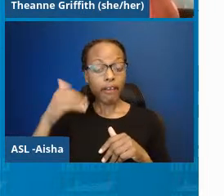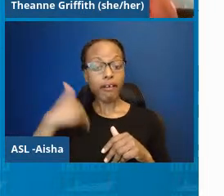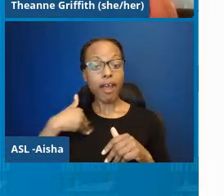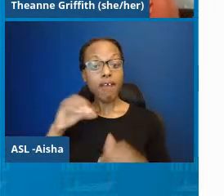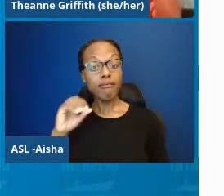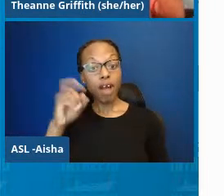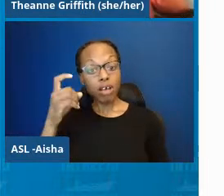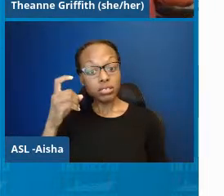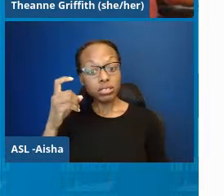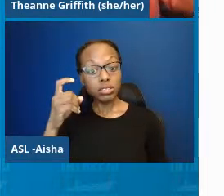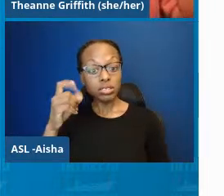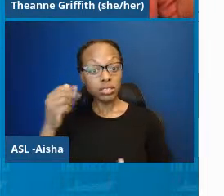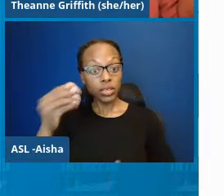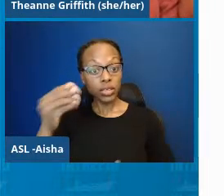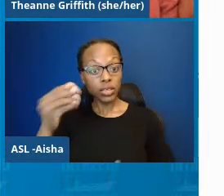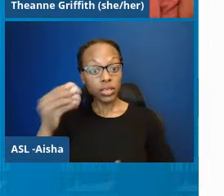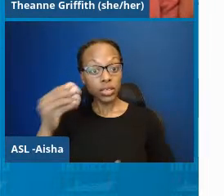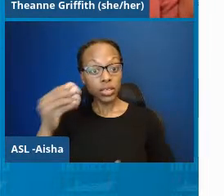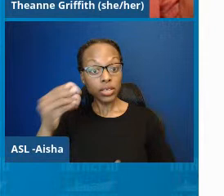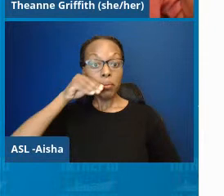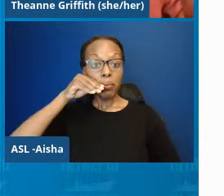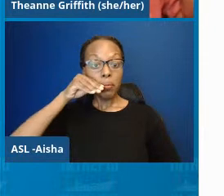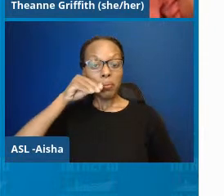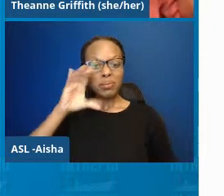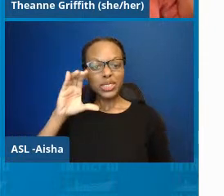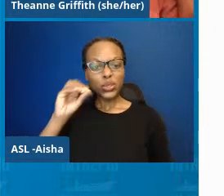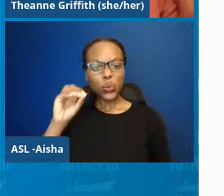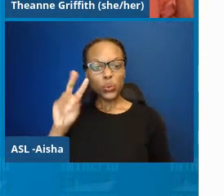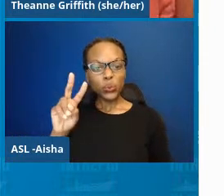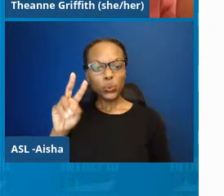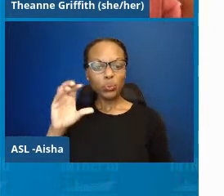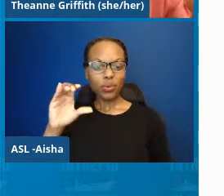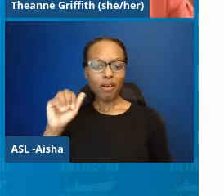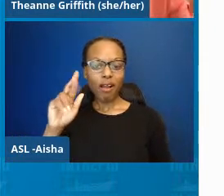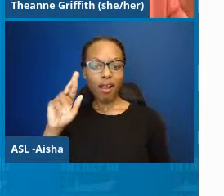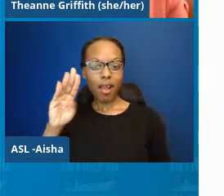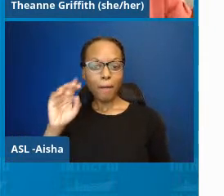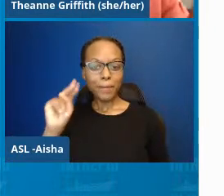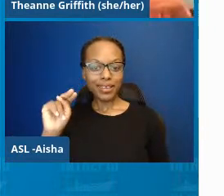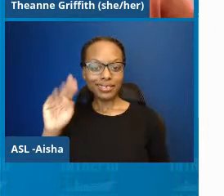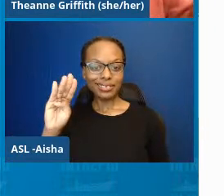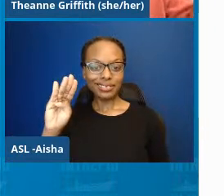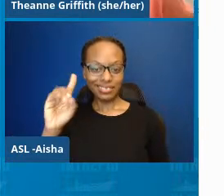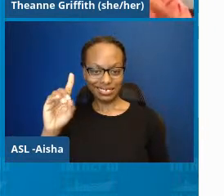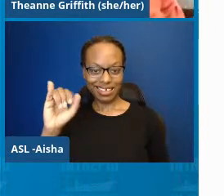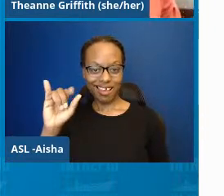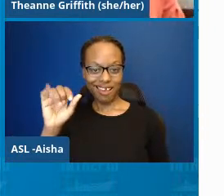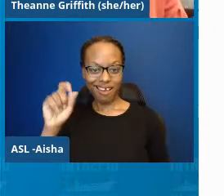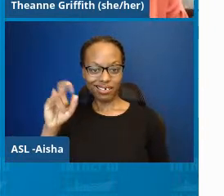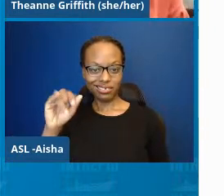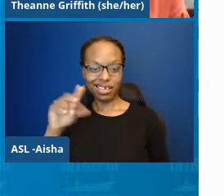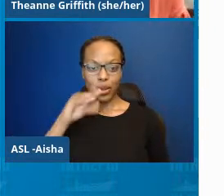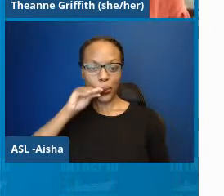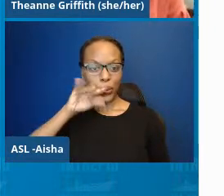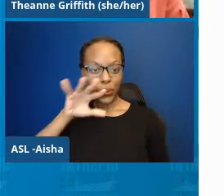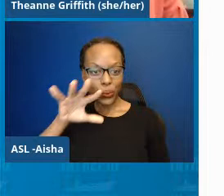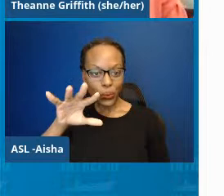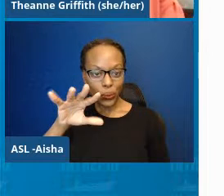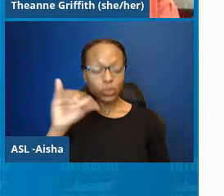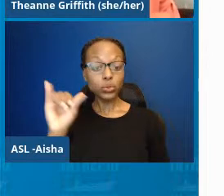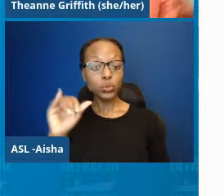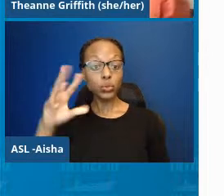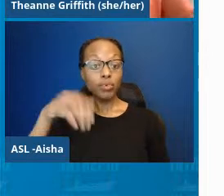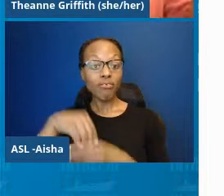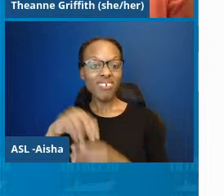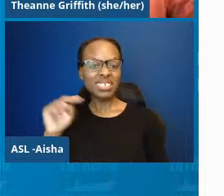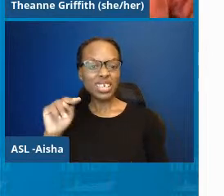breathe in and carbon dioxide that we breathe out. And then also there's some nitrogen in there as